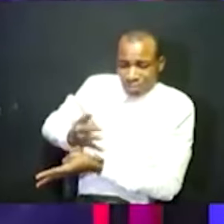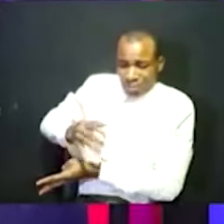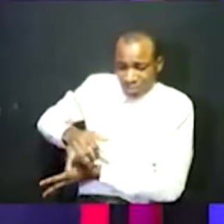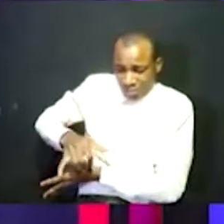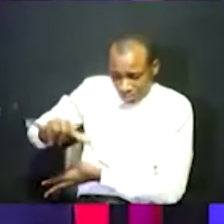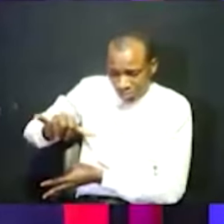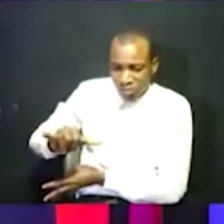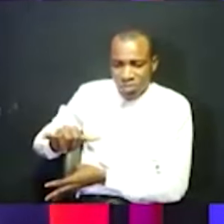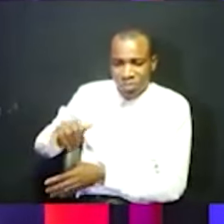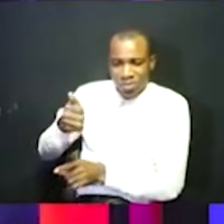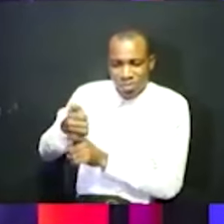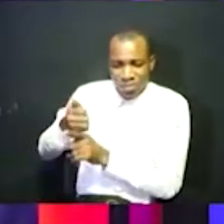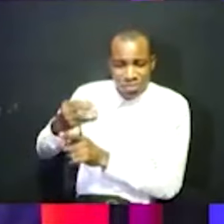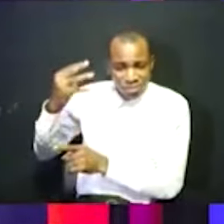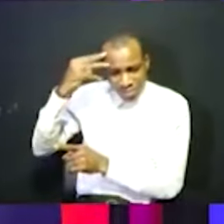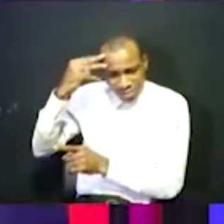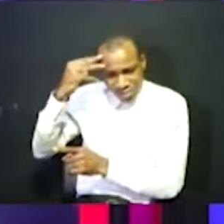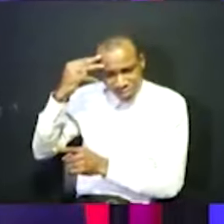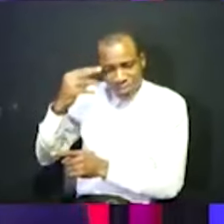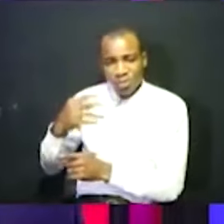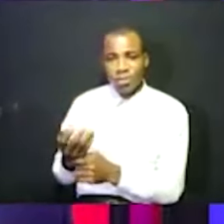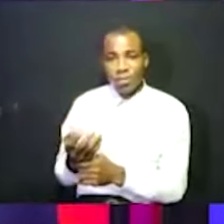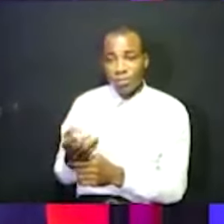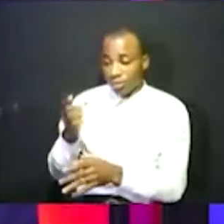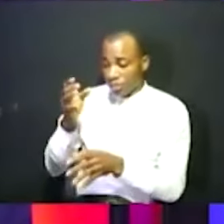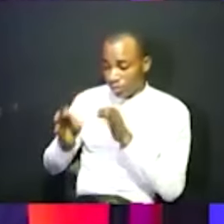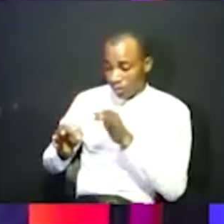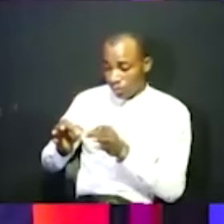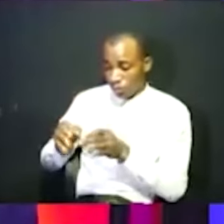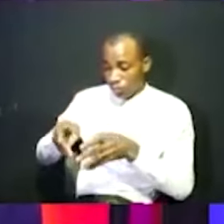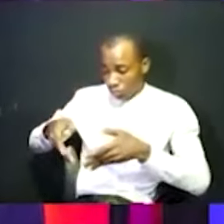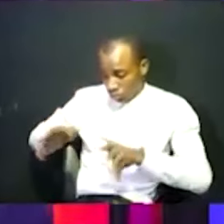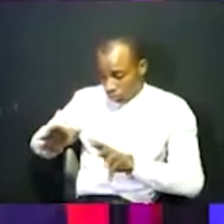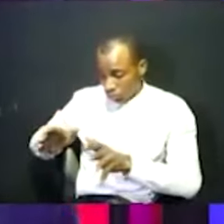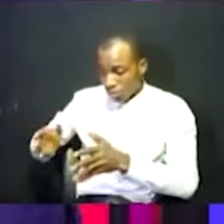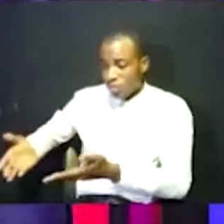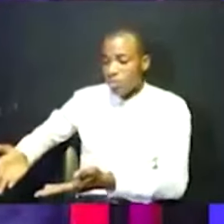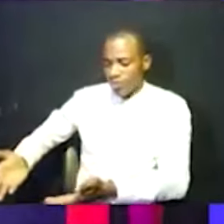confinement. Release him for us and we will make him